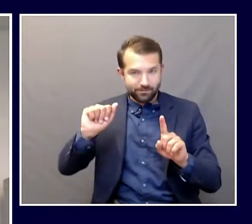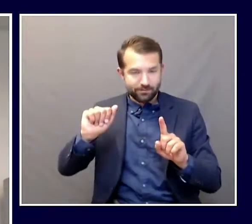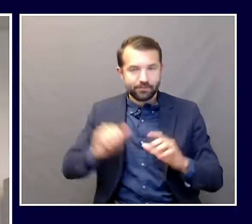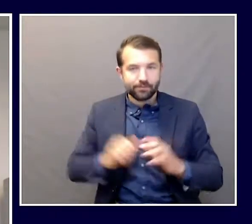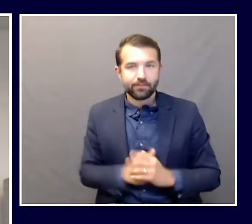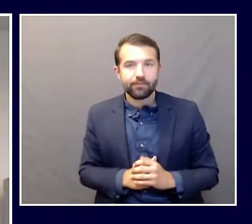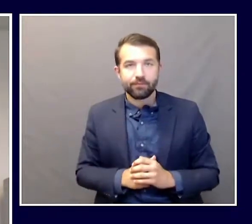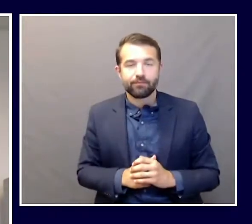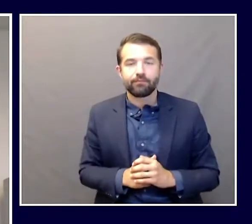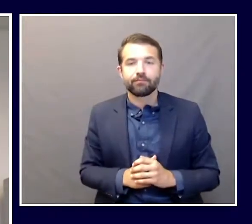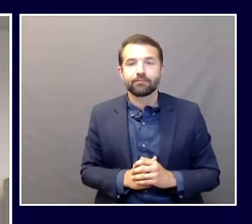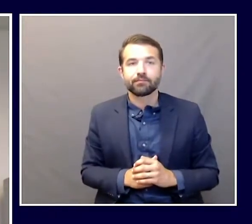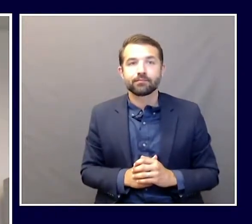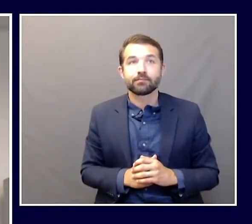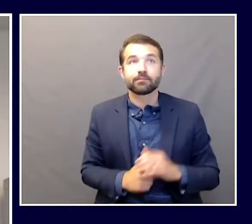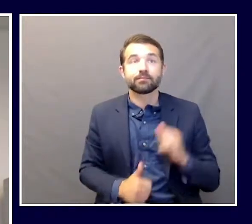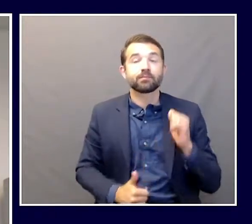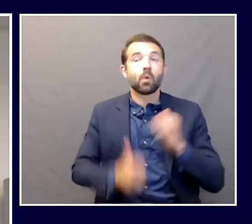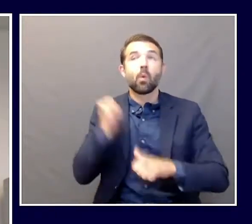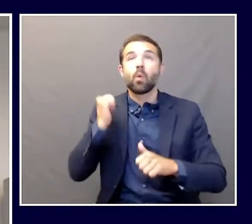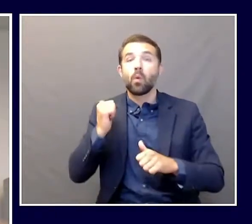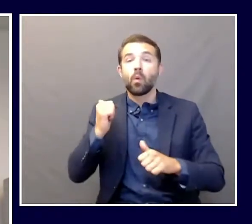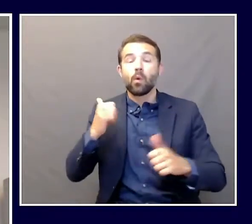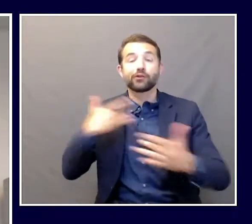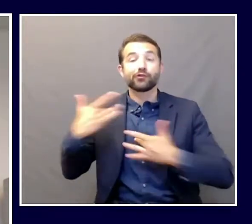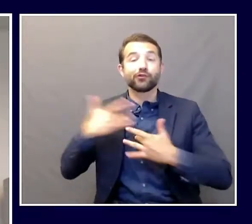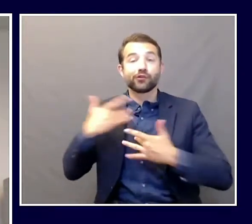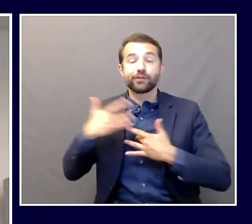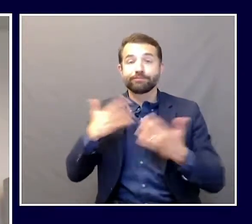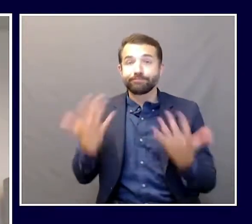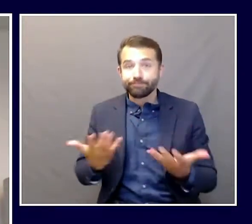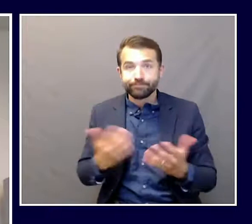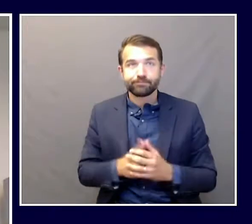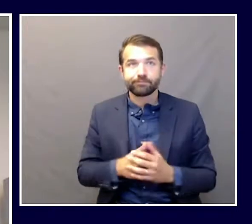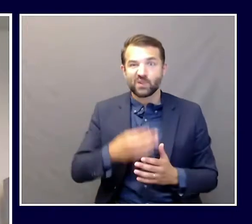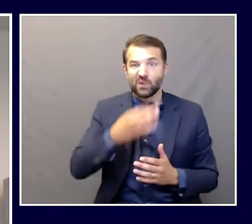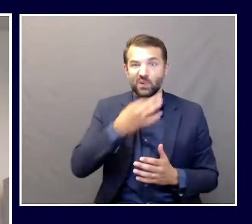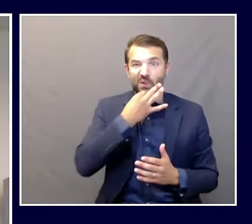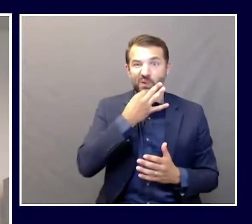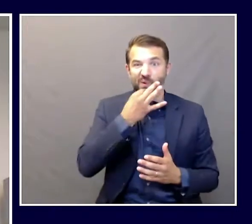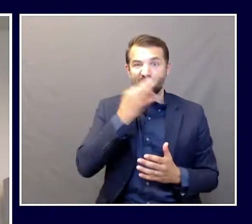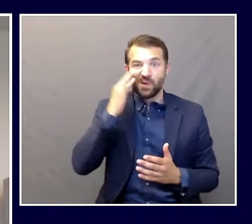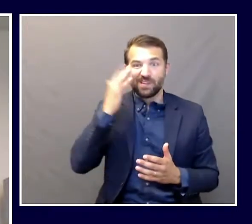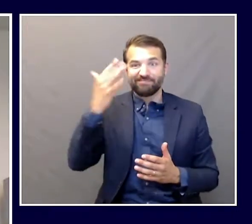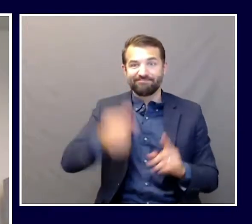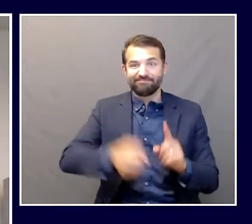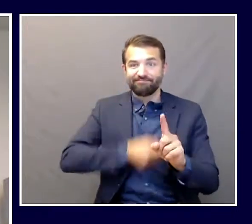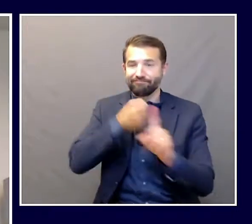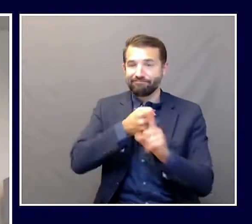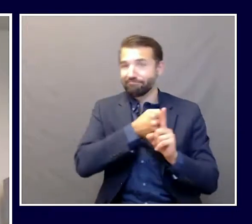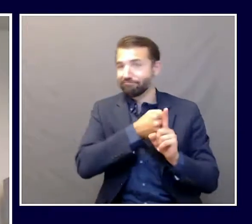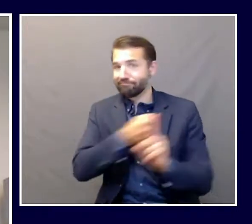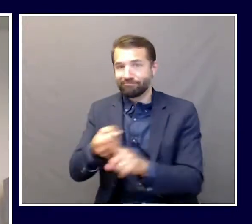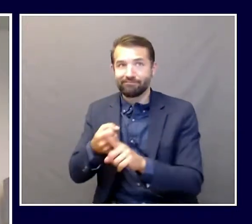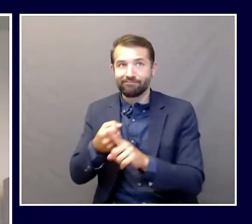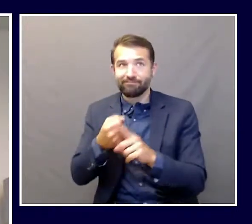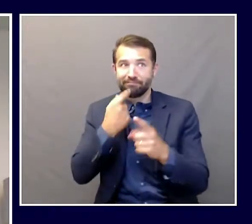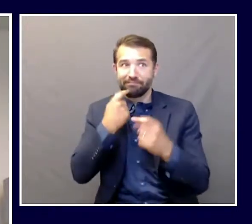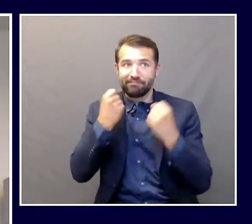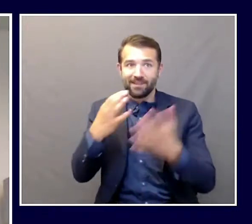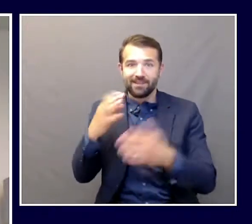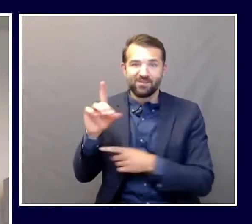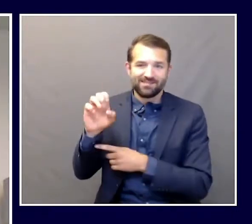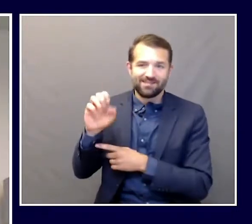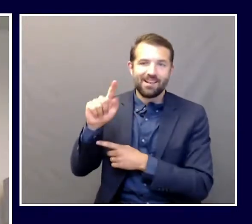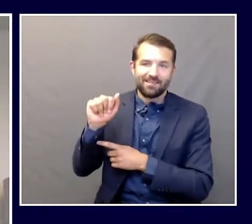I'm concerned about, the one that I think is soon going to be playing an outsized role, is the Delta variant. Let me just amplify